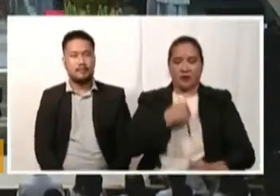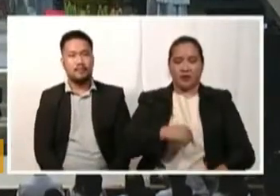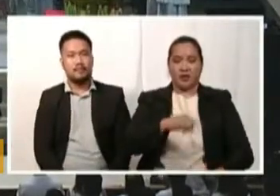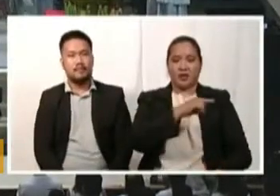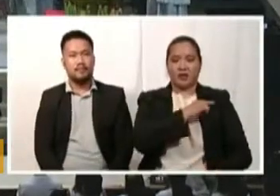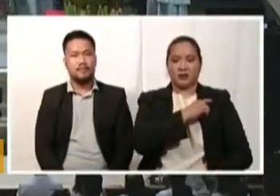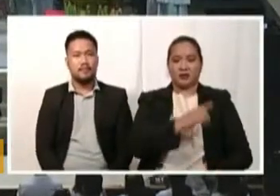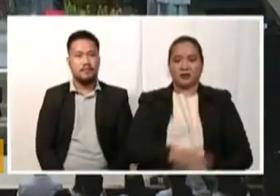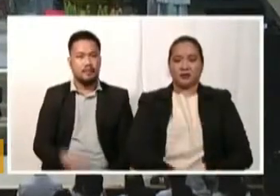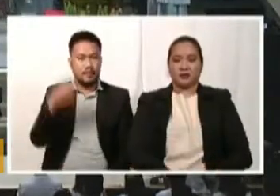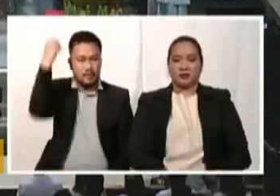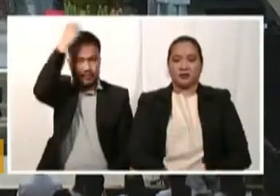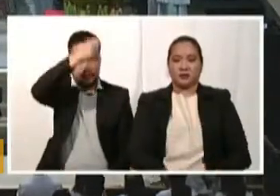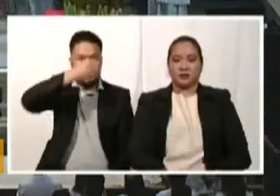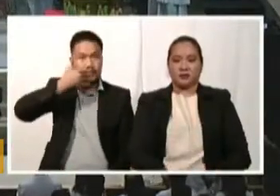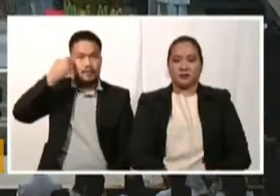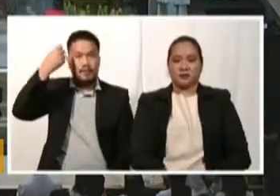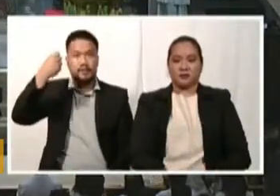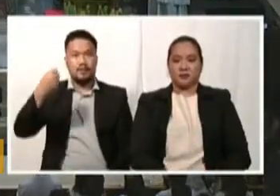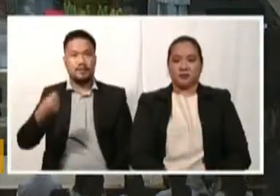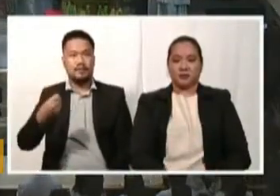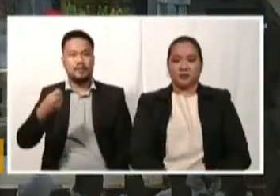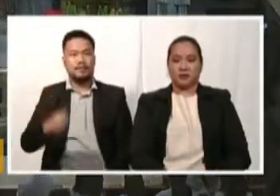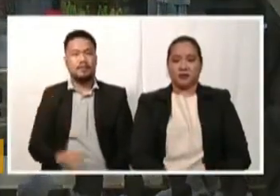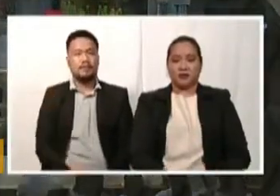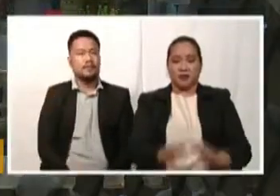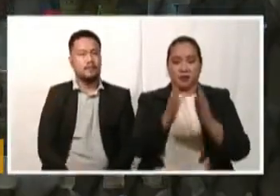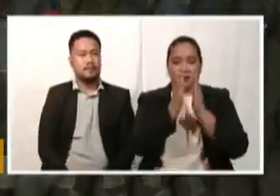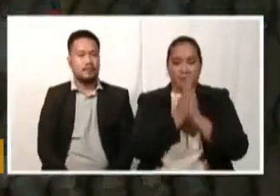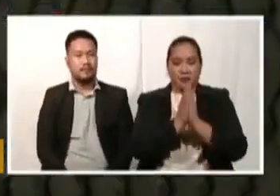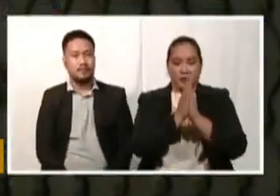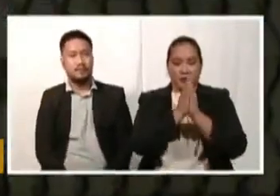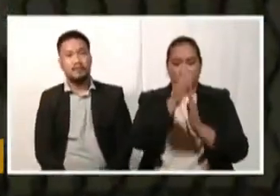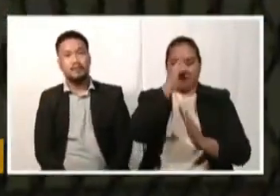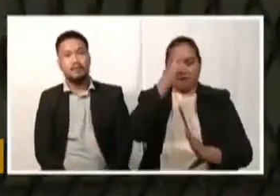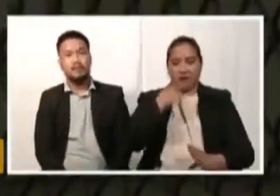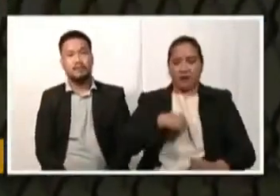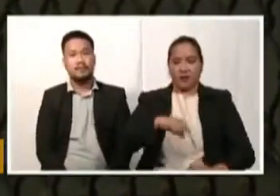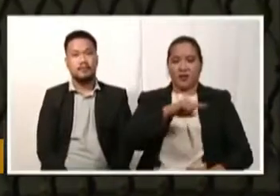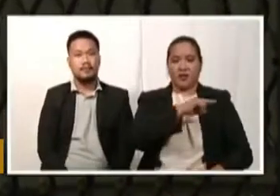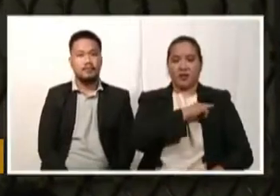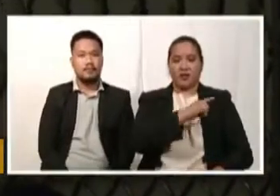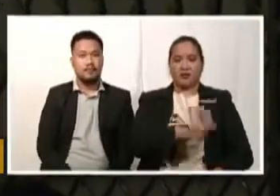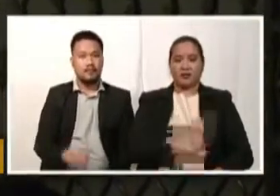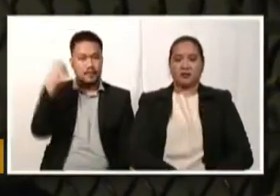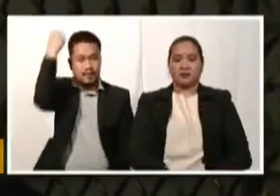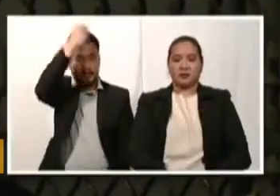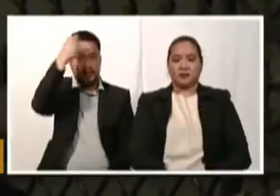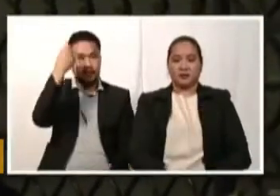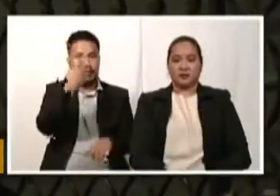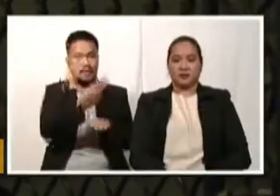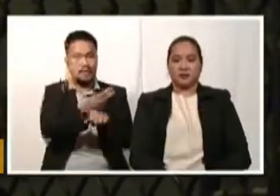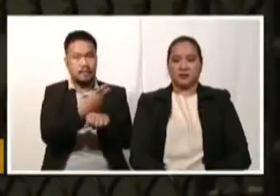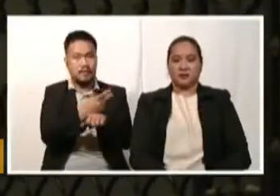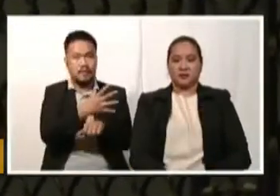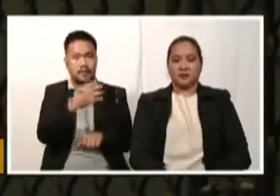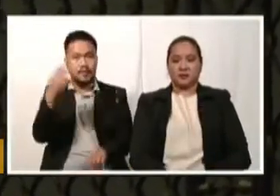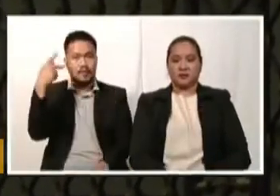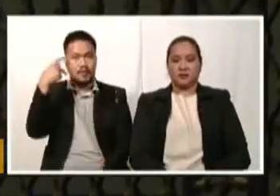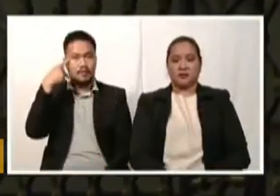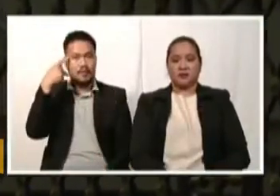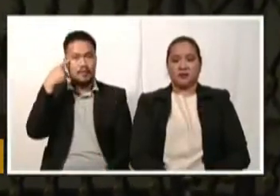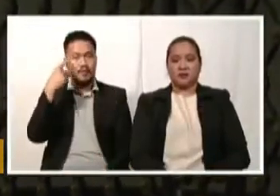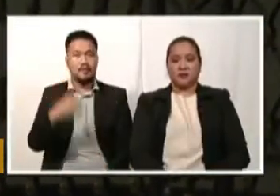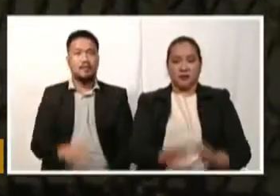Saint Joseph, Saint Spirit. Peter and